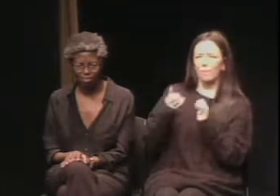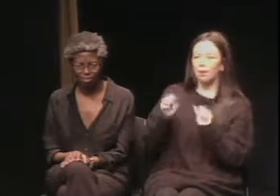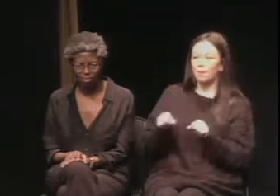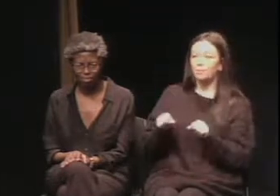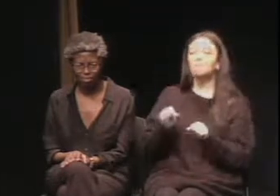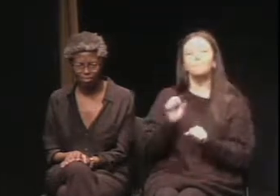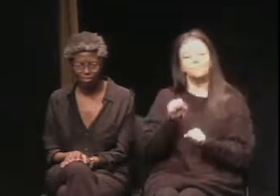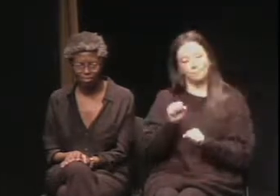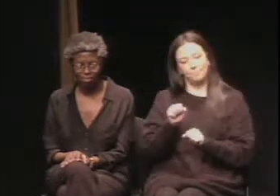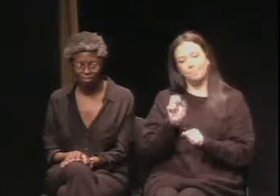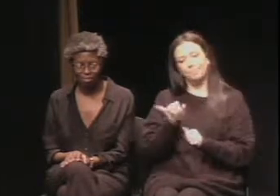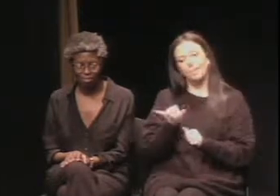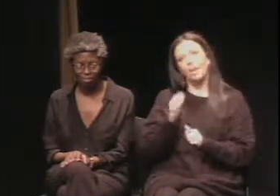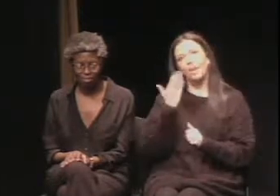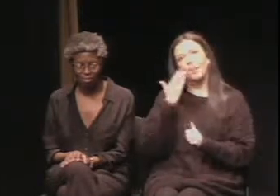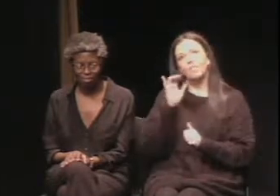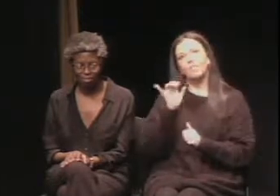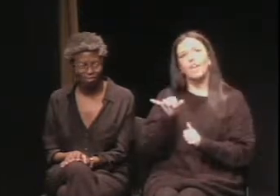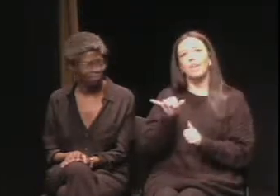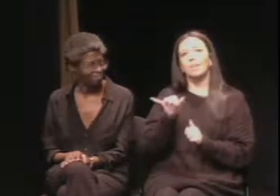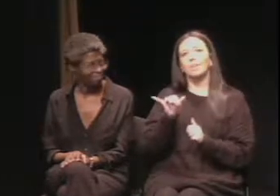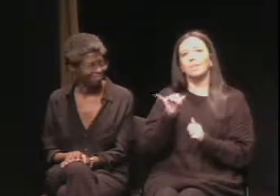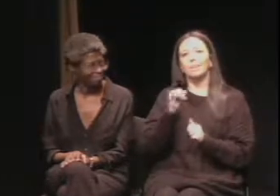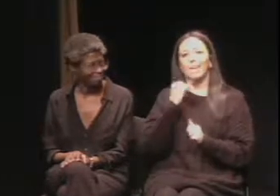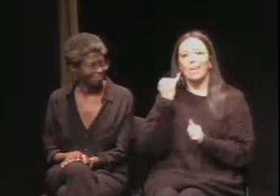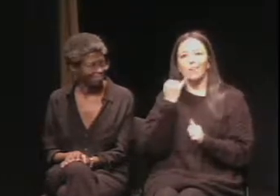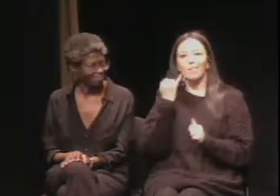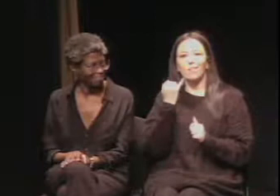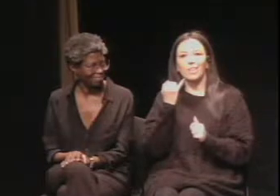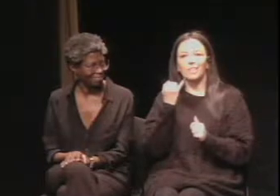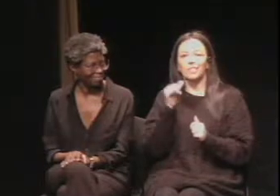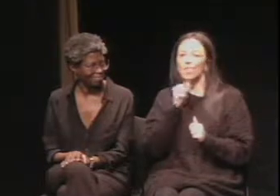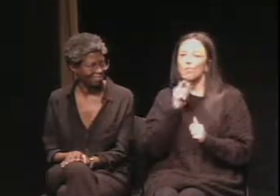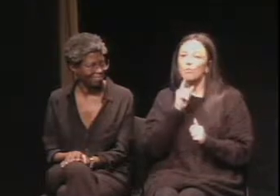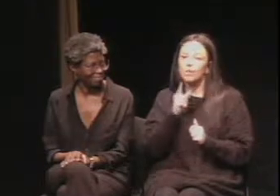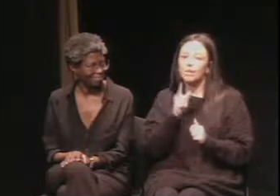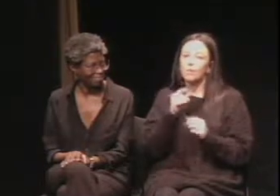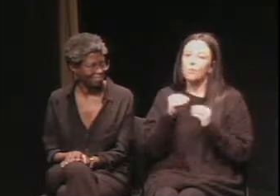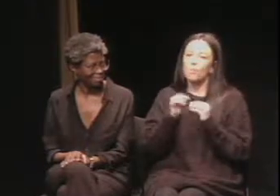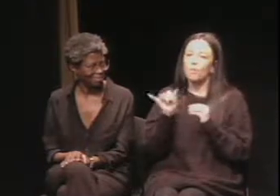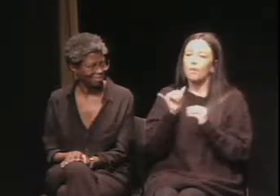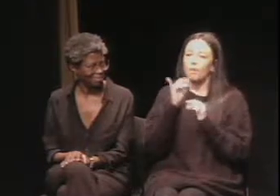Yeah, that was, I don't know if that was envy as much as it was awe. Yeah. You know,